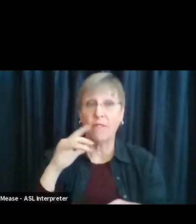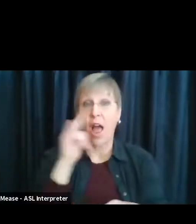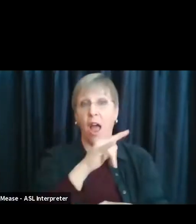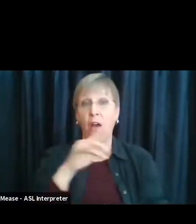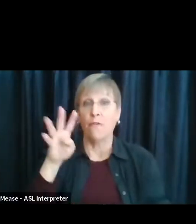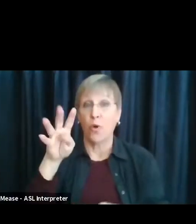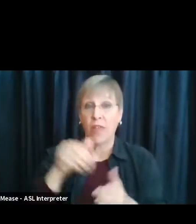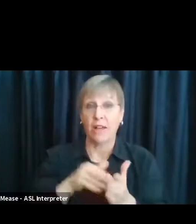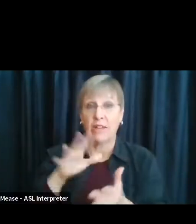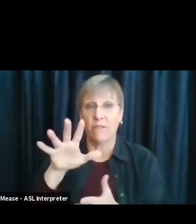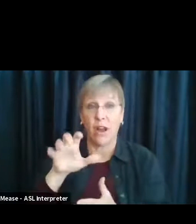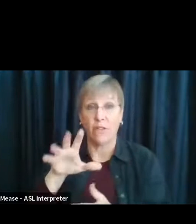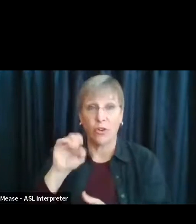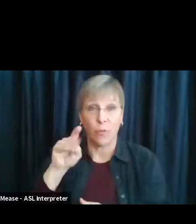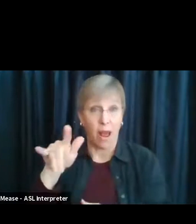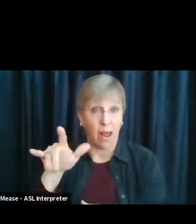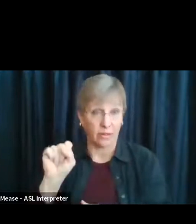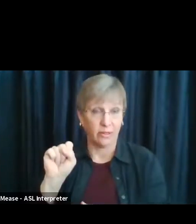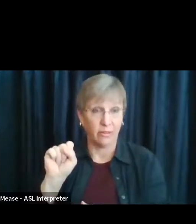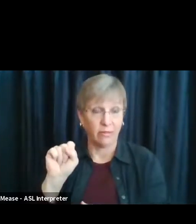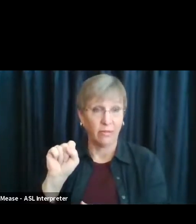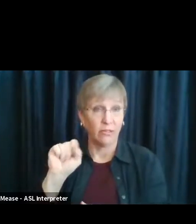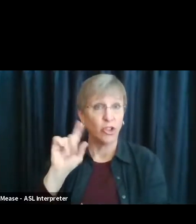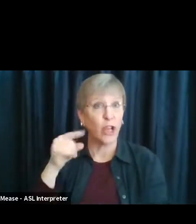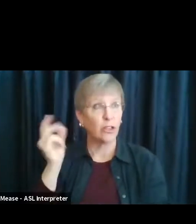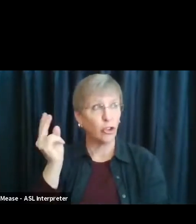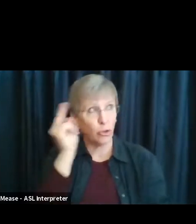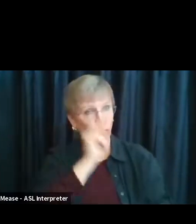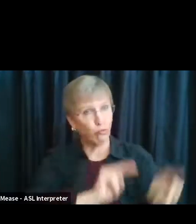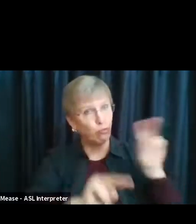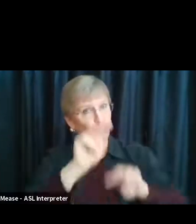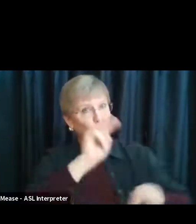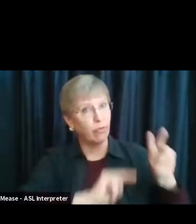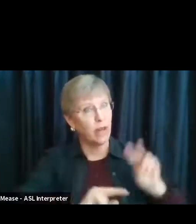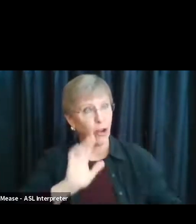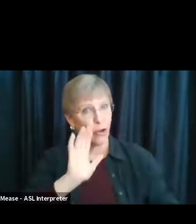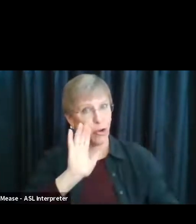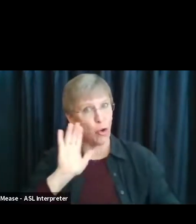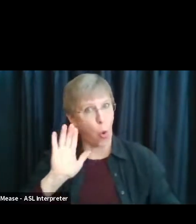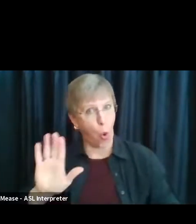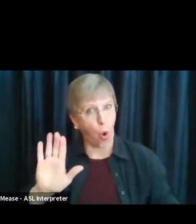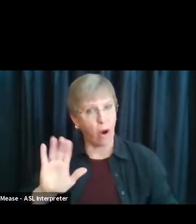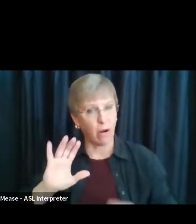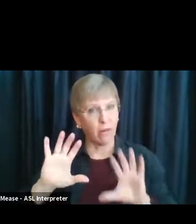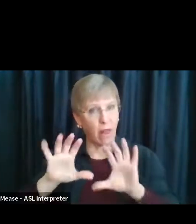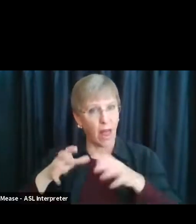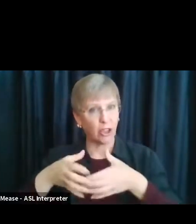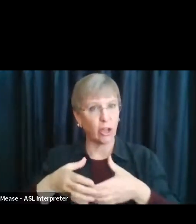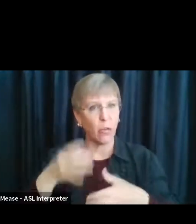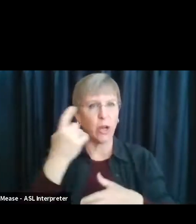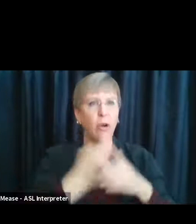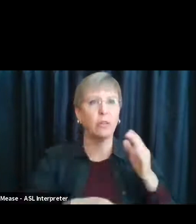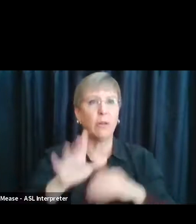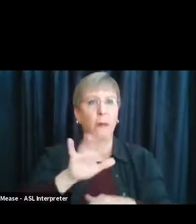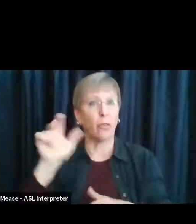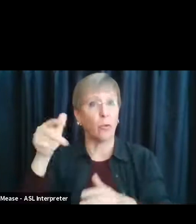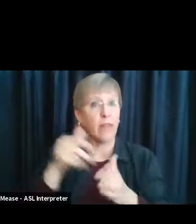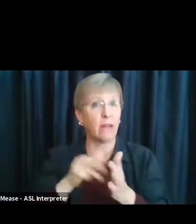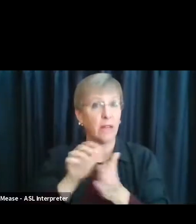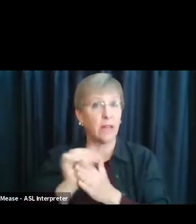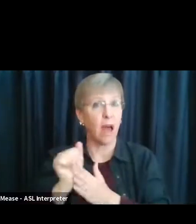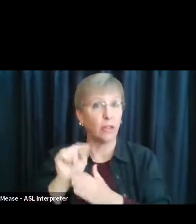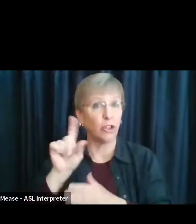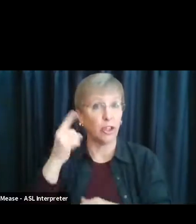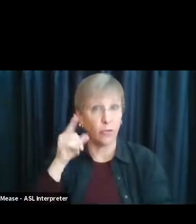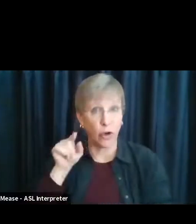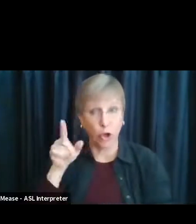4,500 miles, and just to see your collection. It will probably cost around $3,000 just for